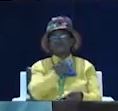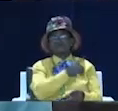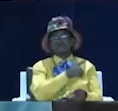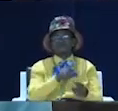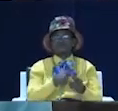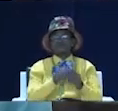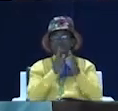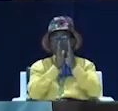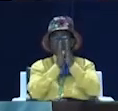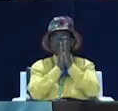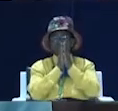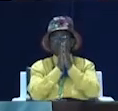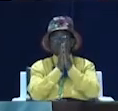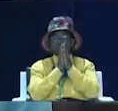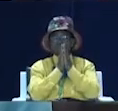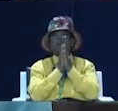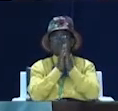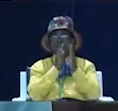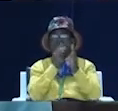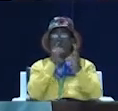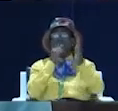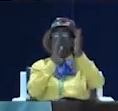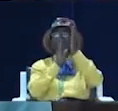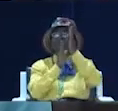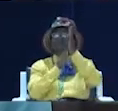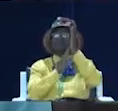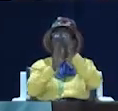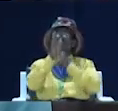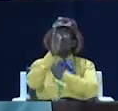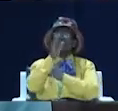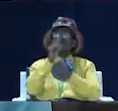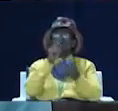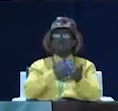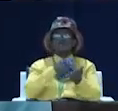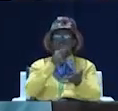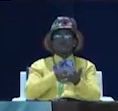You praise him more than you've ever done before.